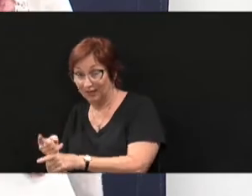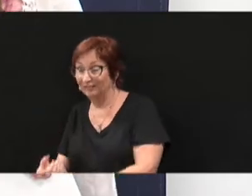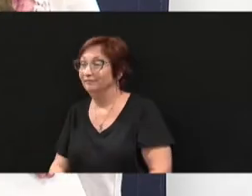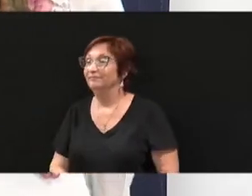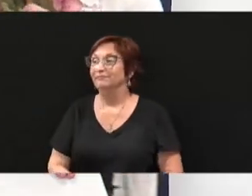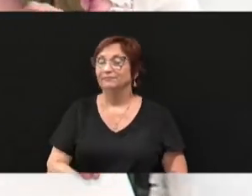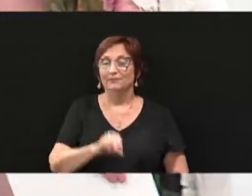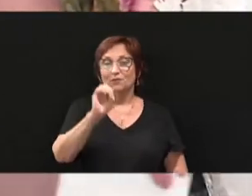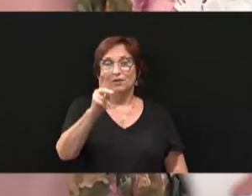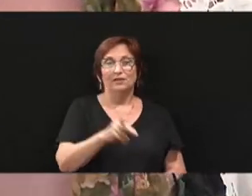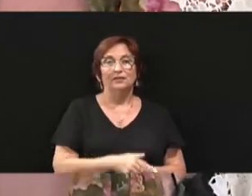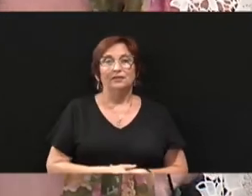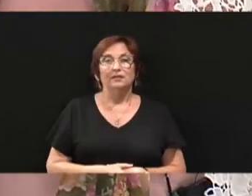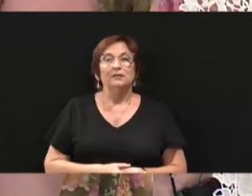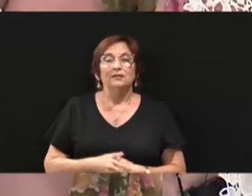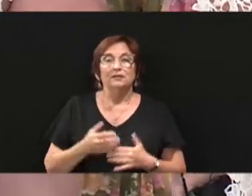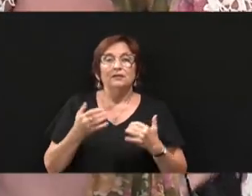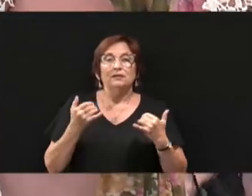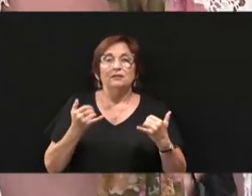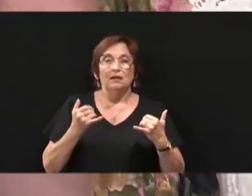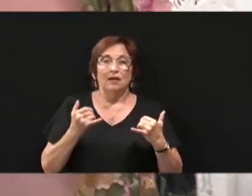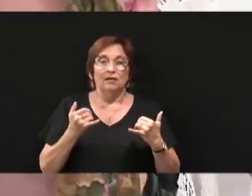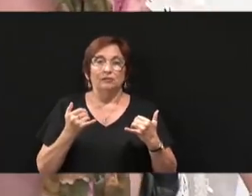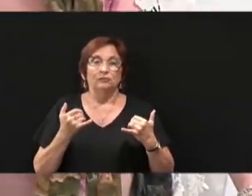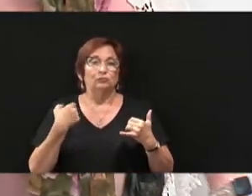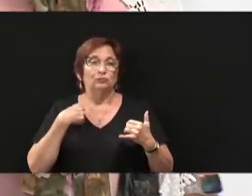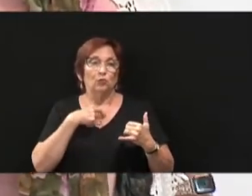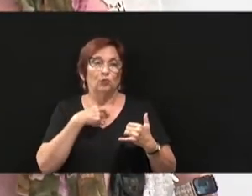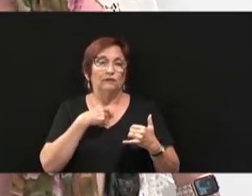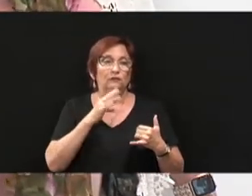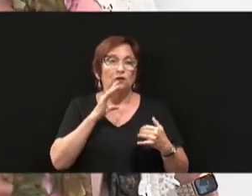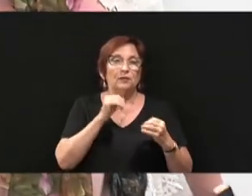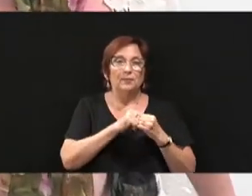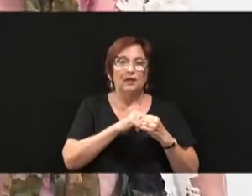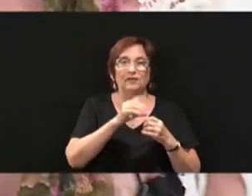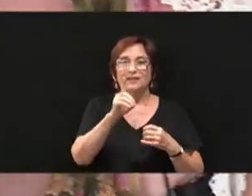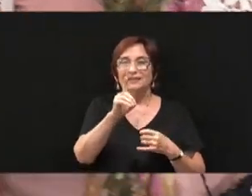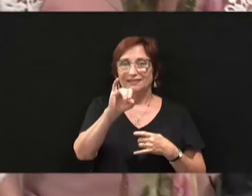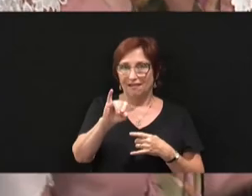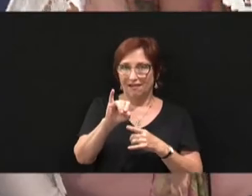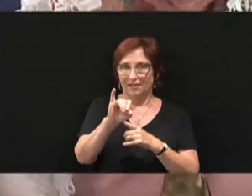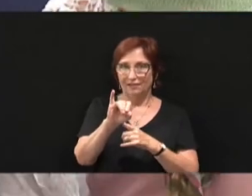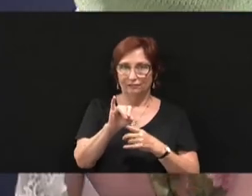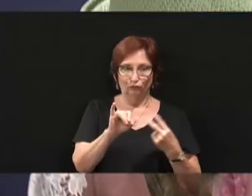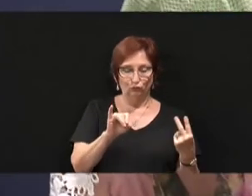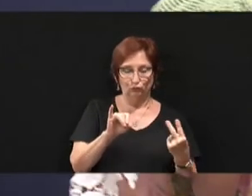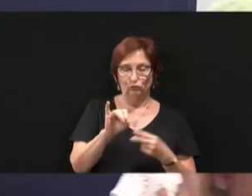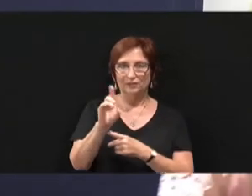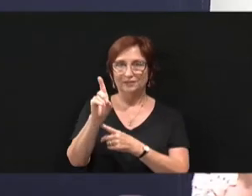Okay. Now, we have already talked about the digraphs, and